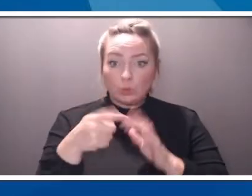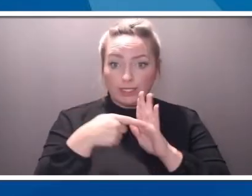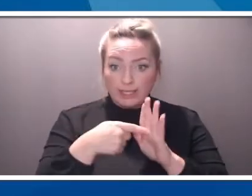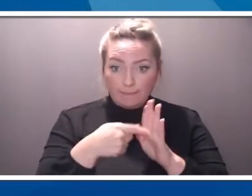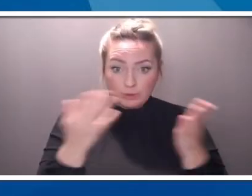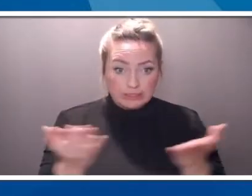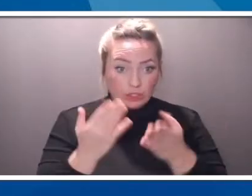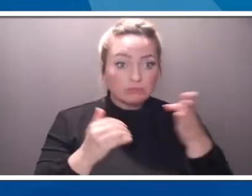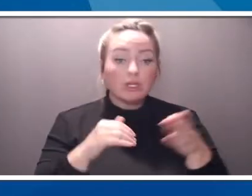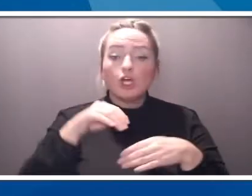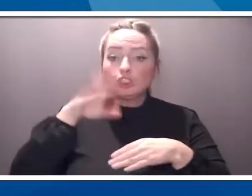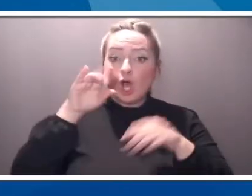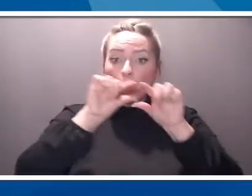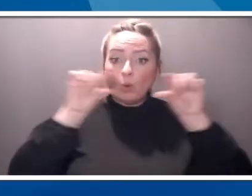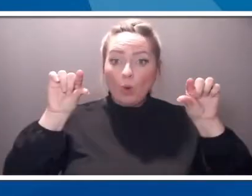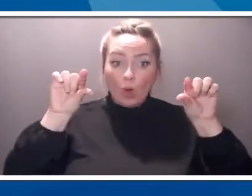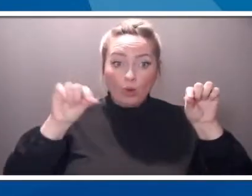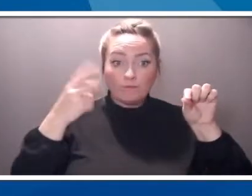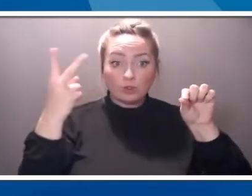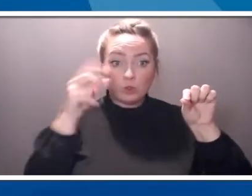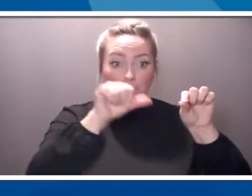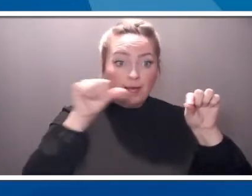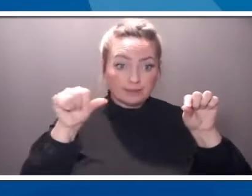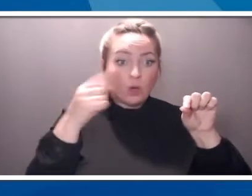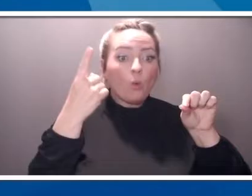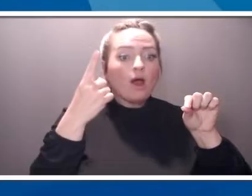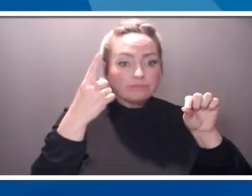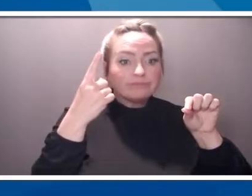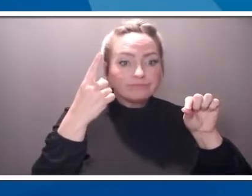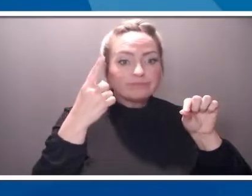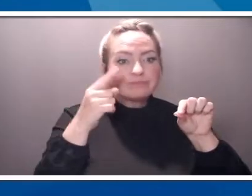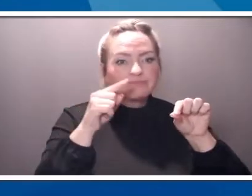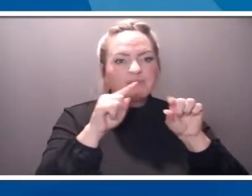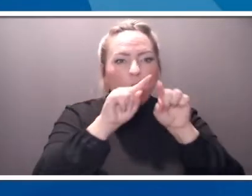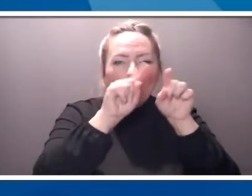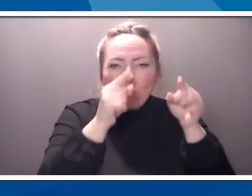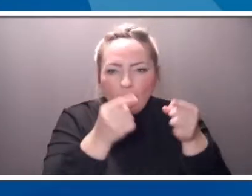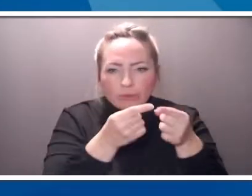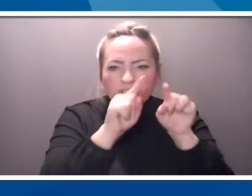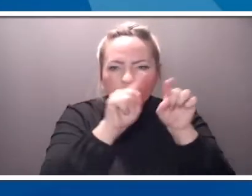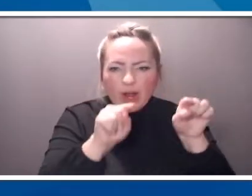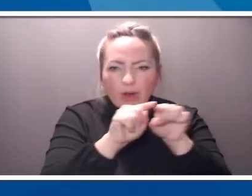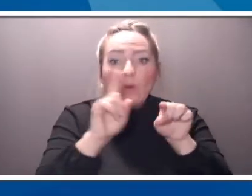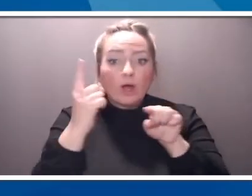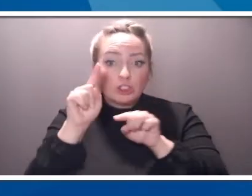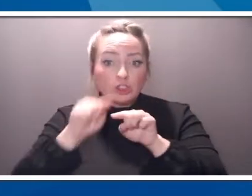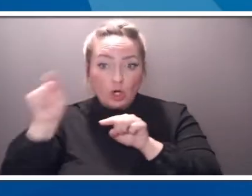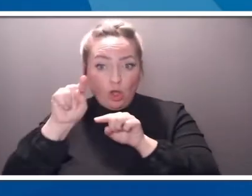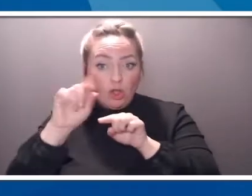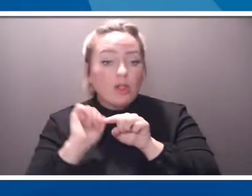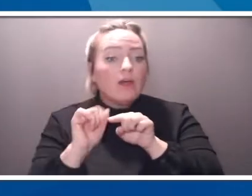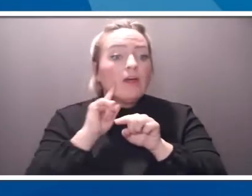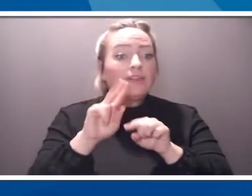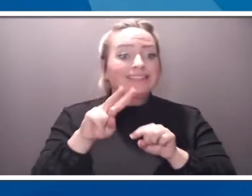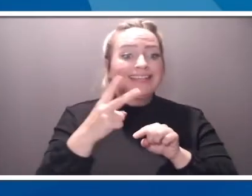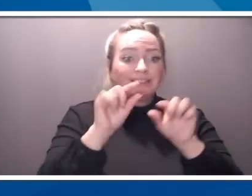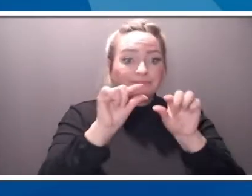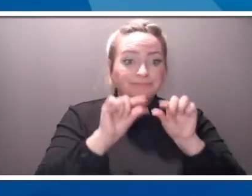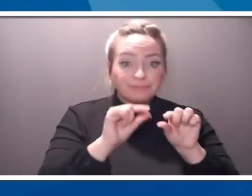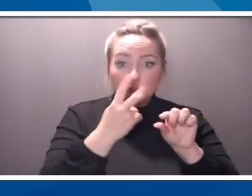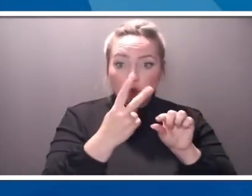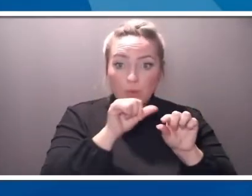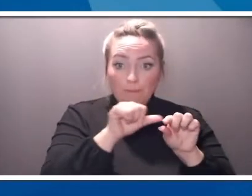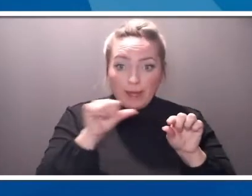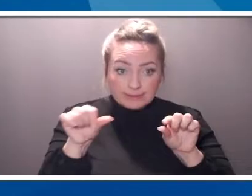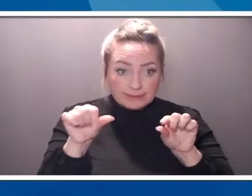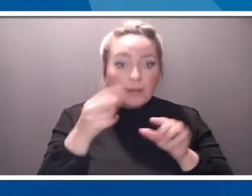So I've got two examples here. So in the top row, I've got two buttons. One is kind of a rounded square, one is a circle. In